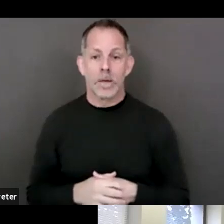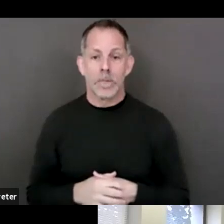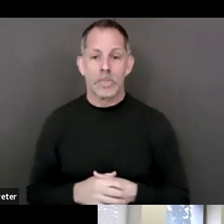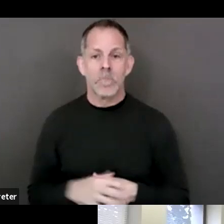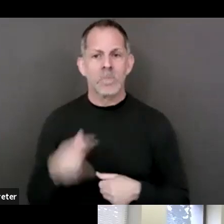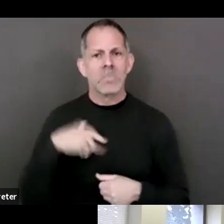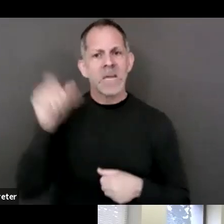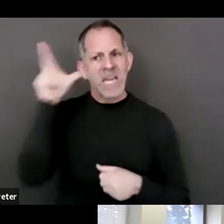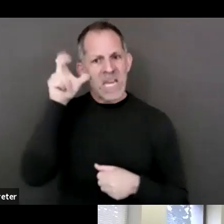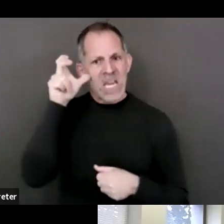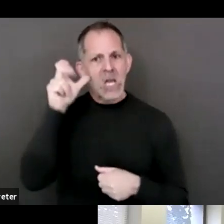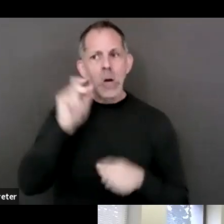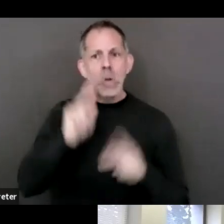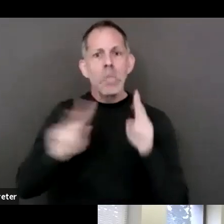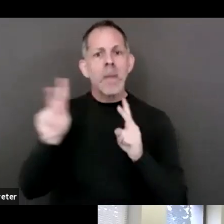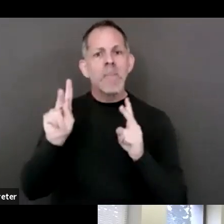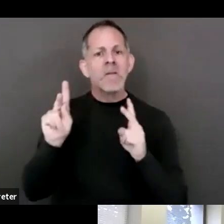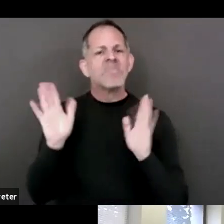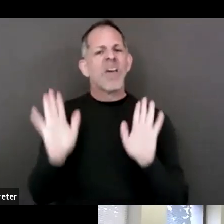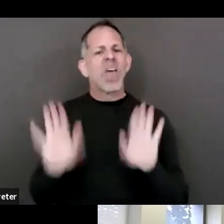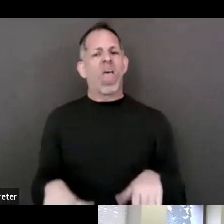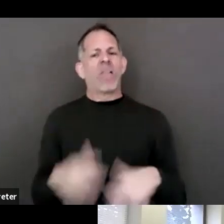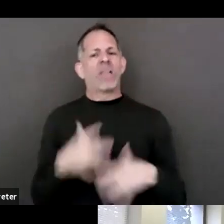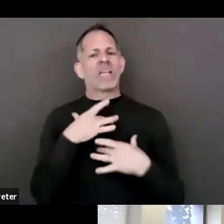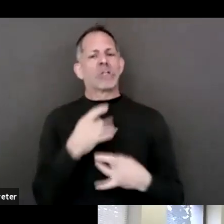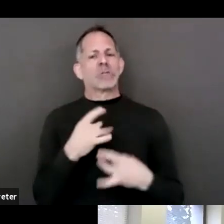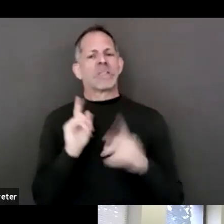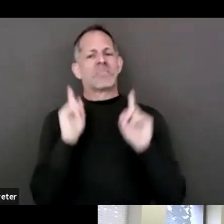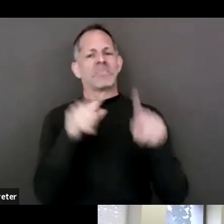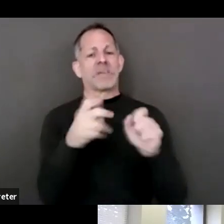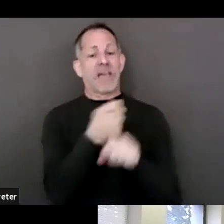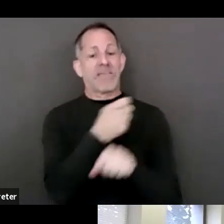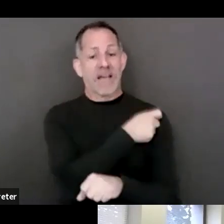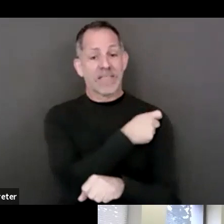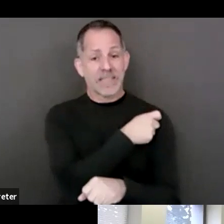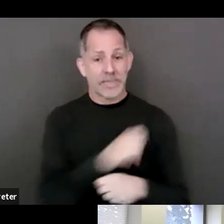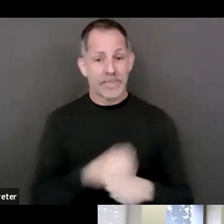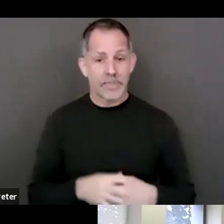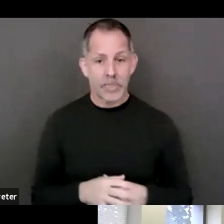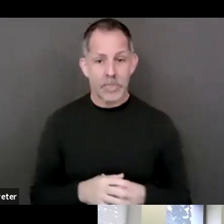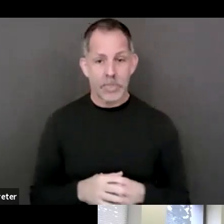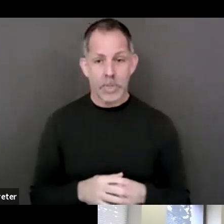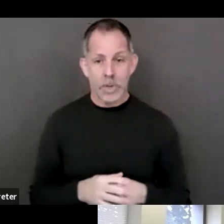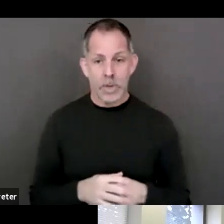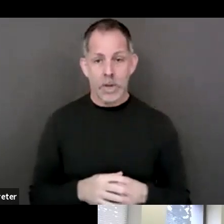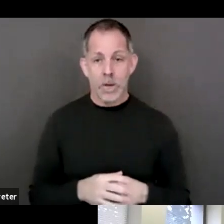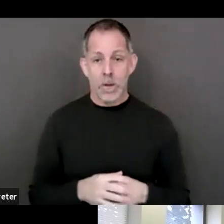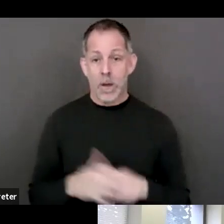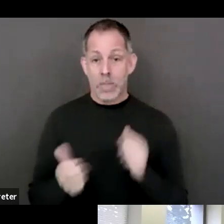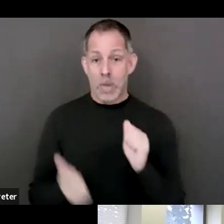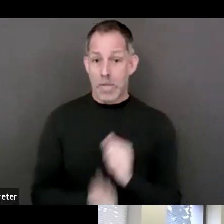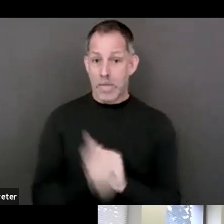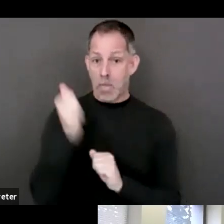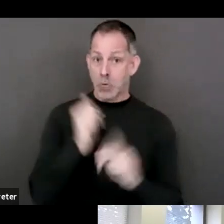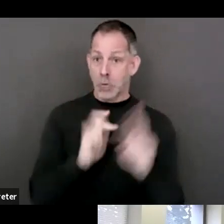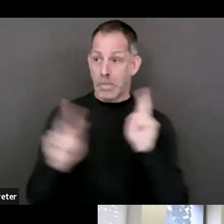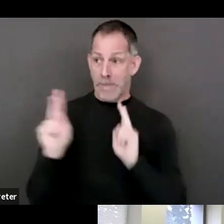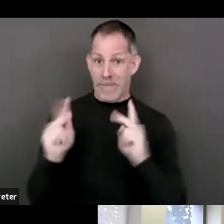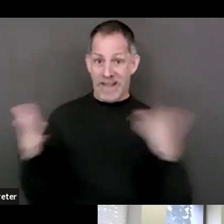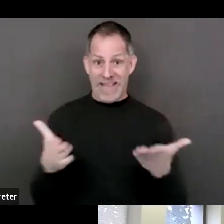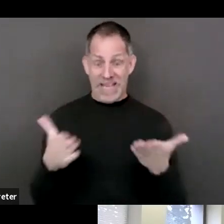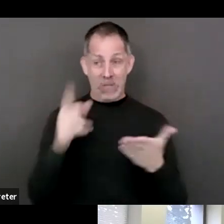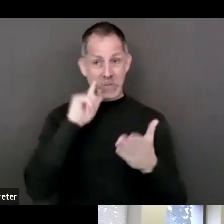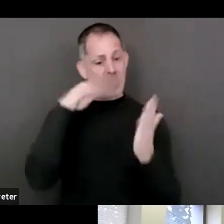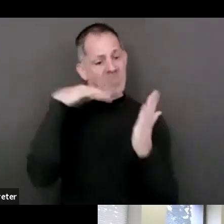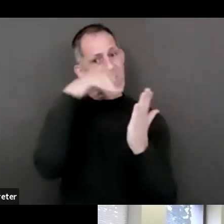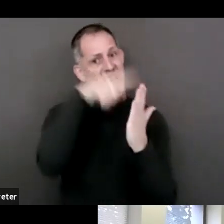Snohomish County are that the majority of our residents do want to get vaccinated. As Dr. Spitters mentioned, we've got about 1 in 3 of our